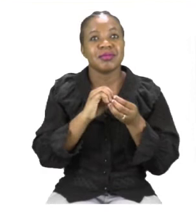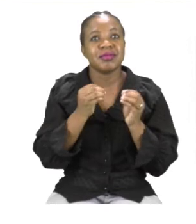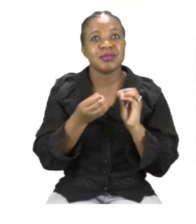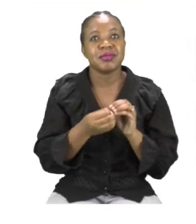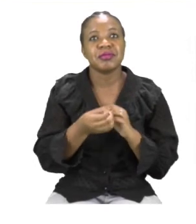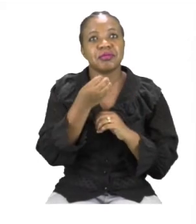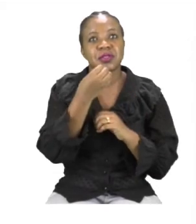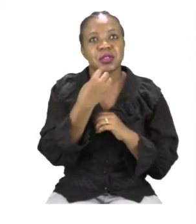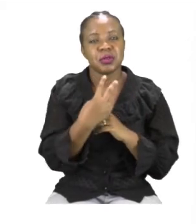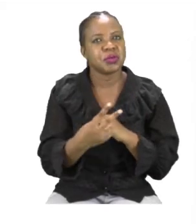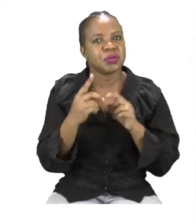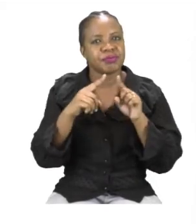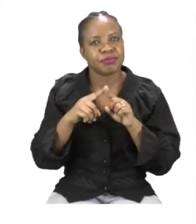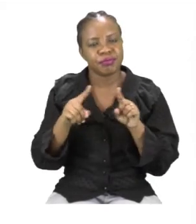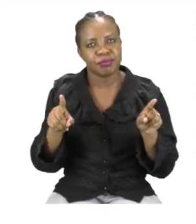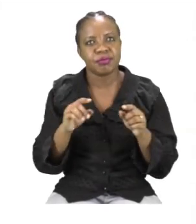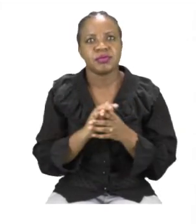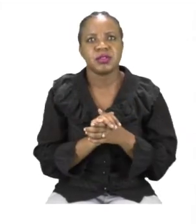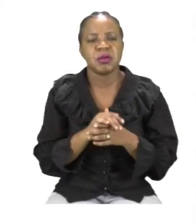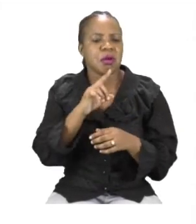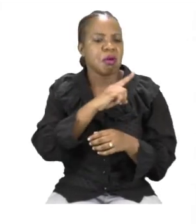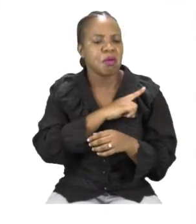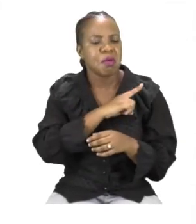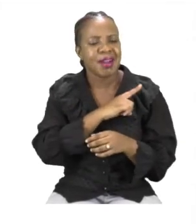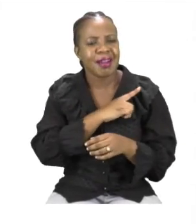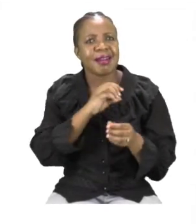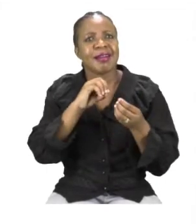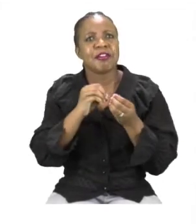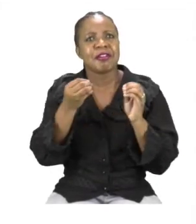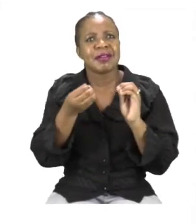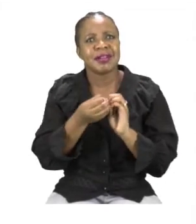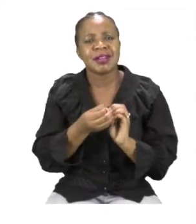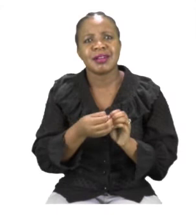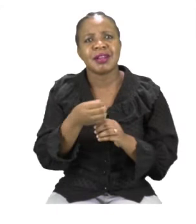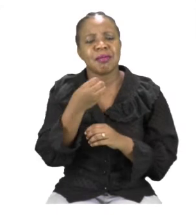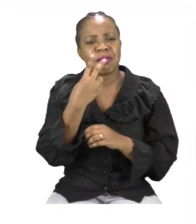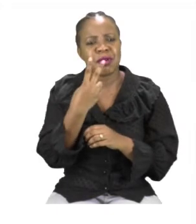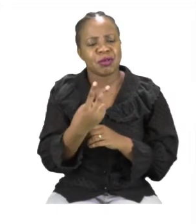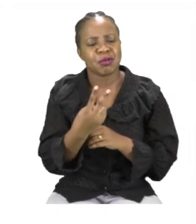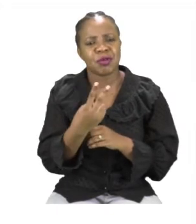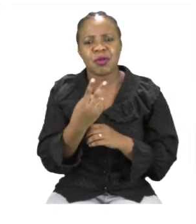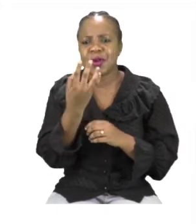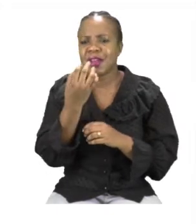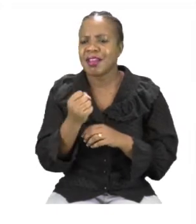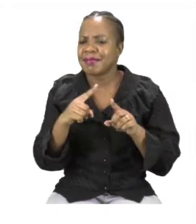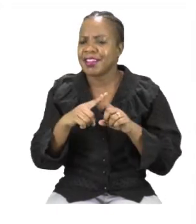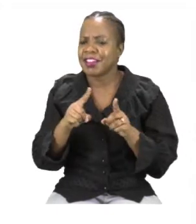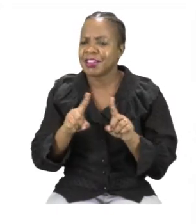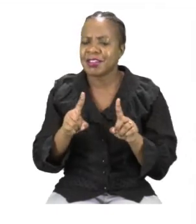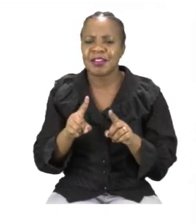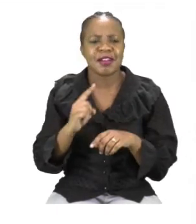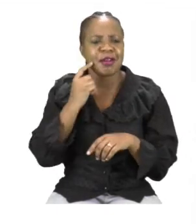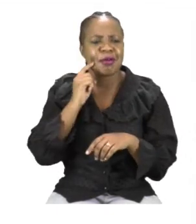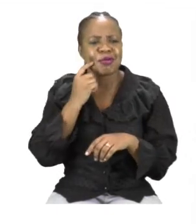time for number 2, we have different delicious sweet treats. And our cupcake is